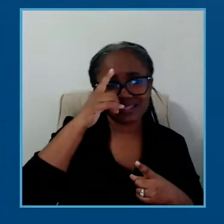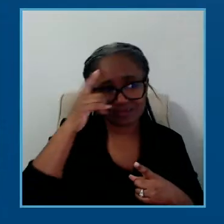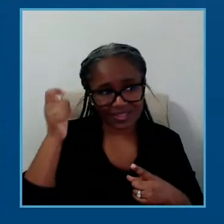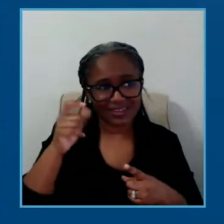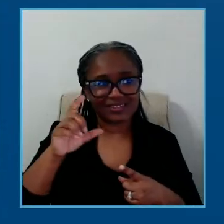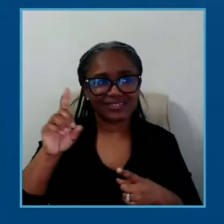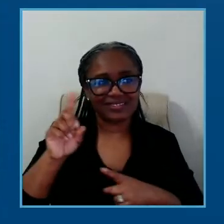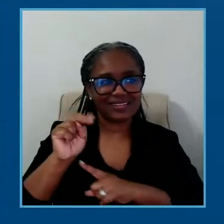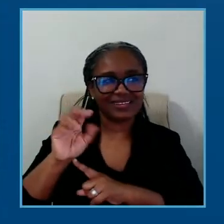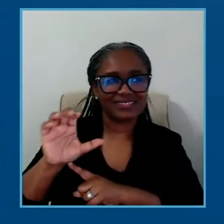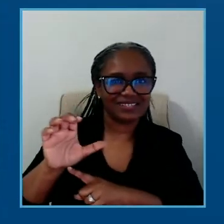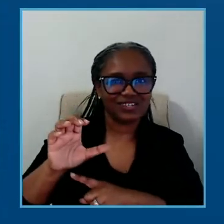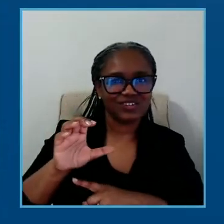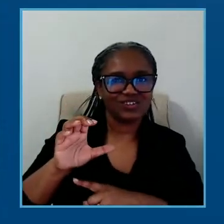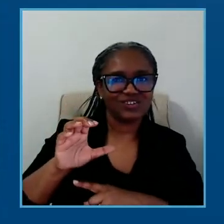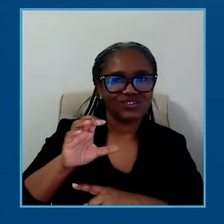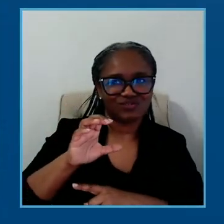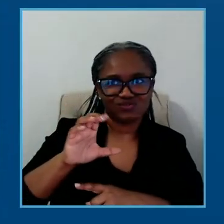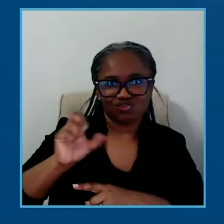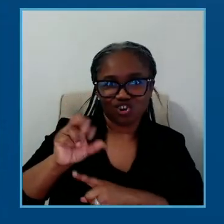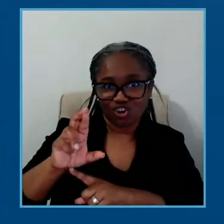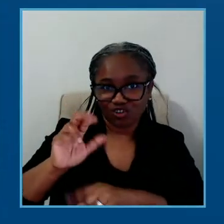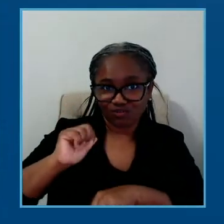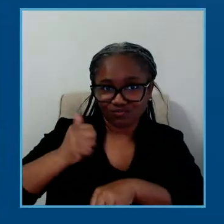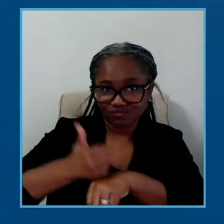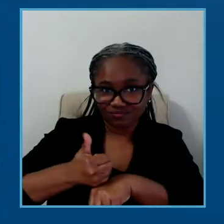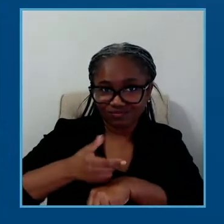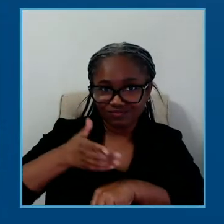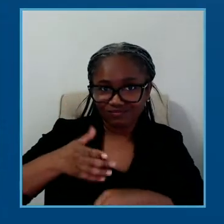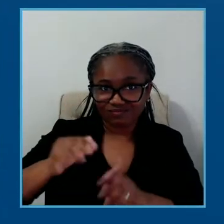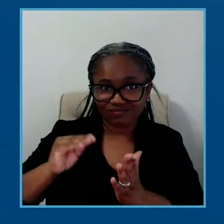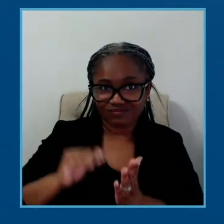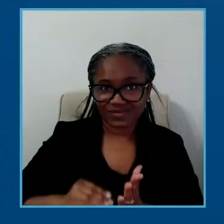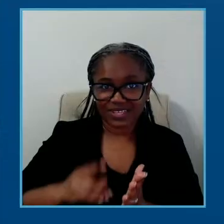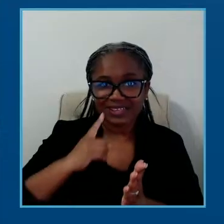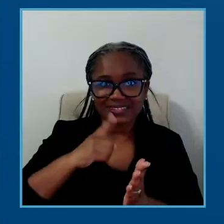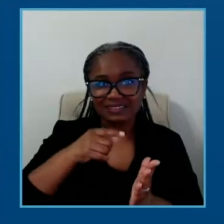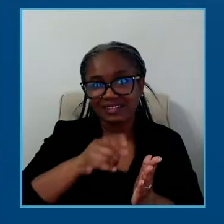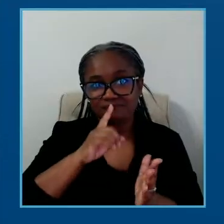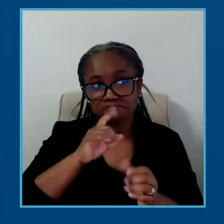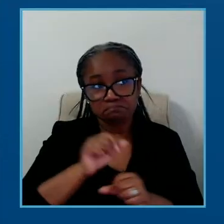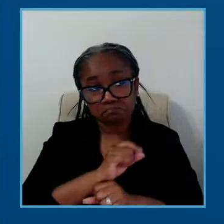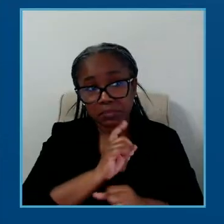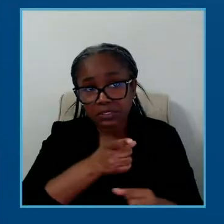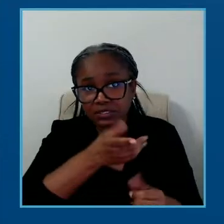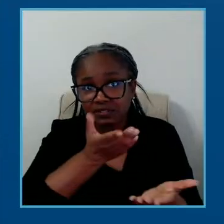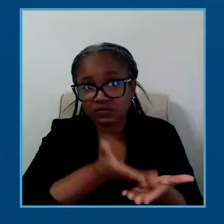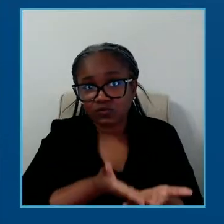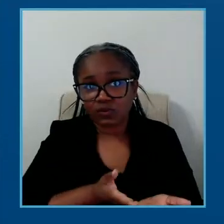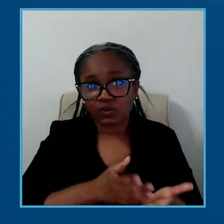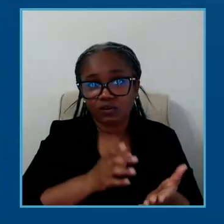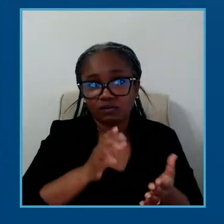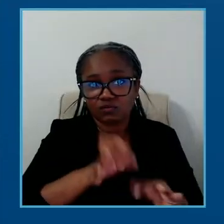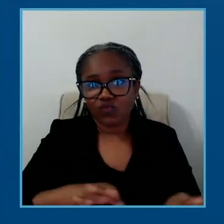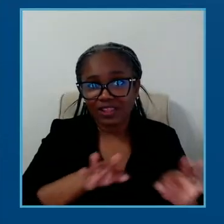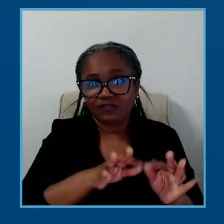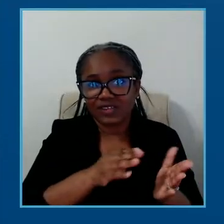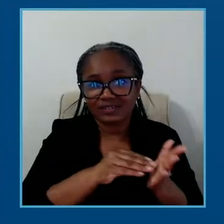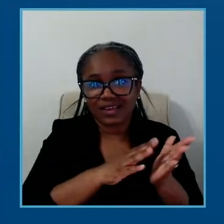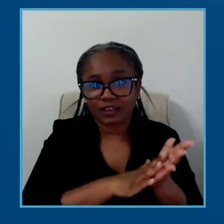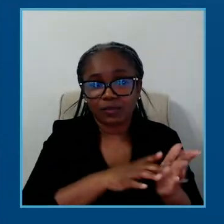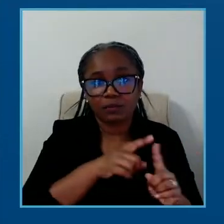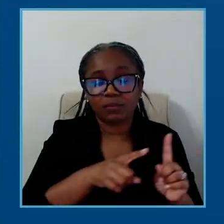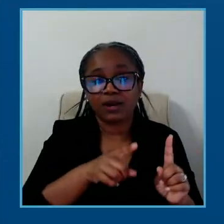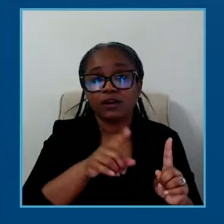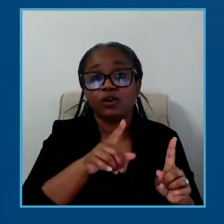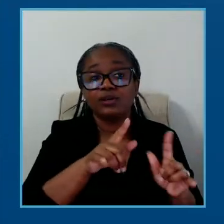charter says that we'll use Roberts. But what the challengers expert, throws into a footnote